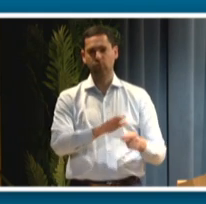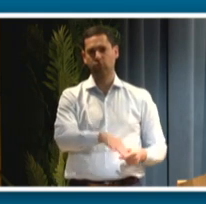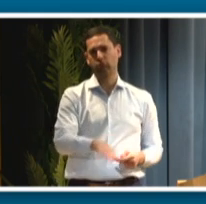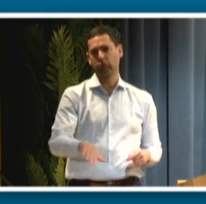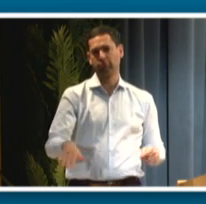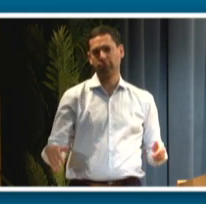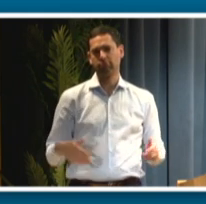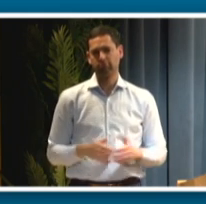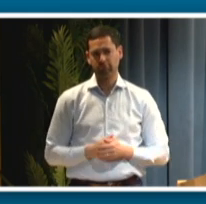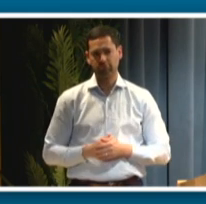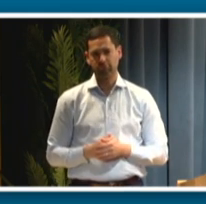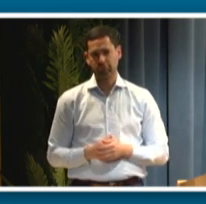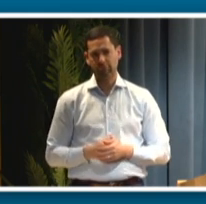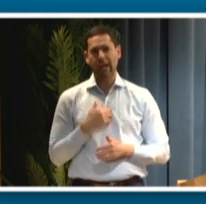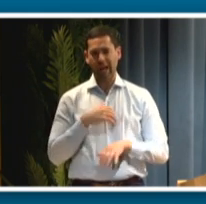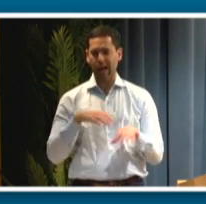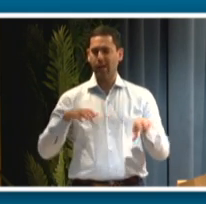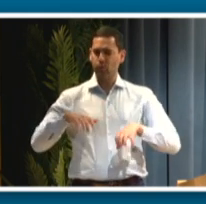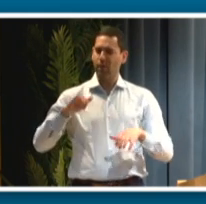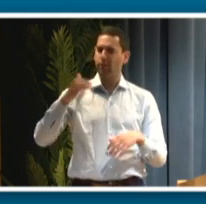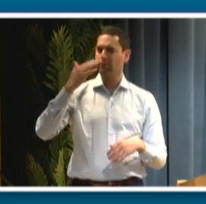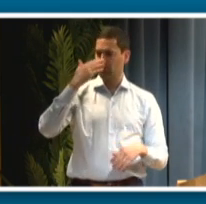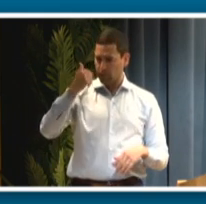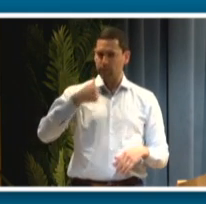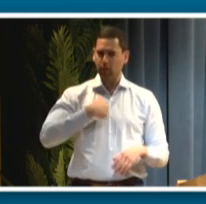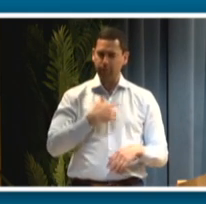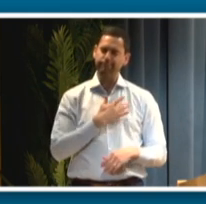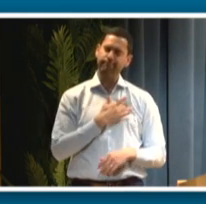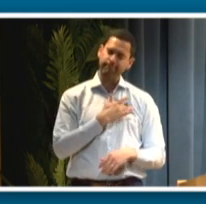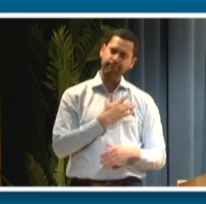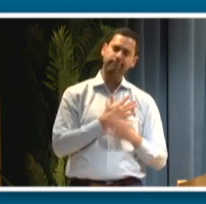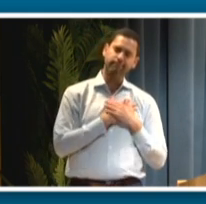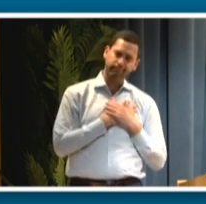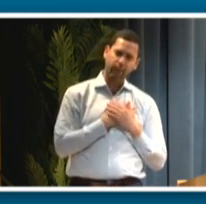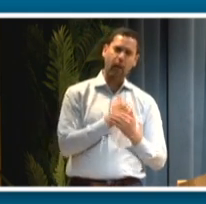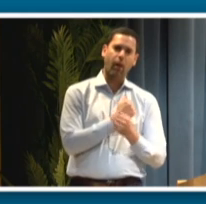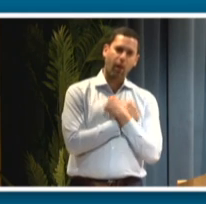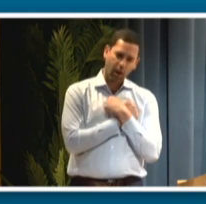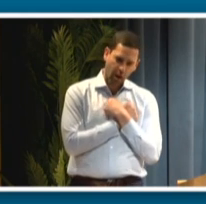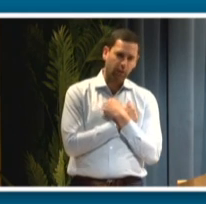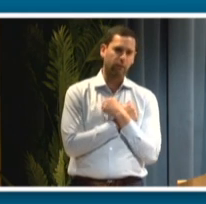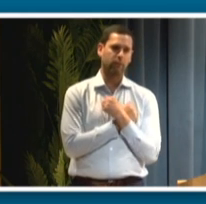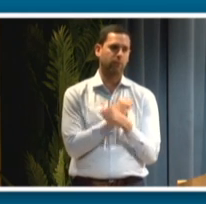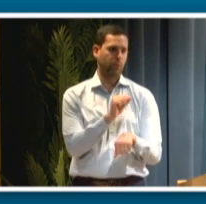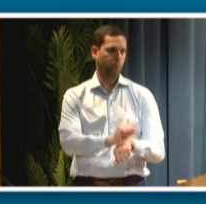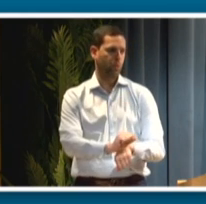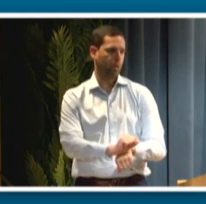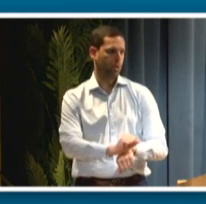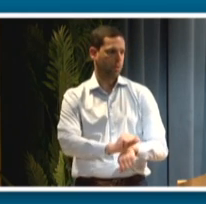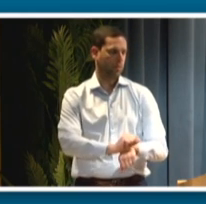do it because I love, I really have a heart and a passion for it, right? But at the end of the day,